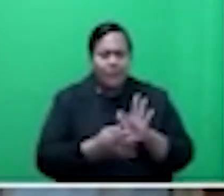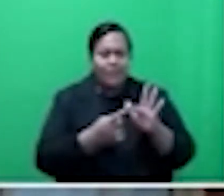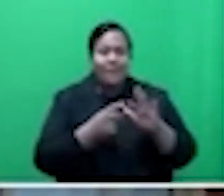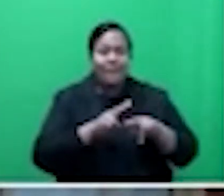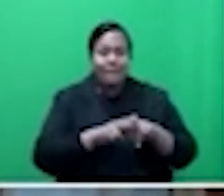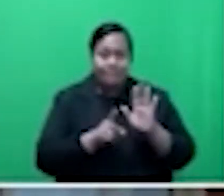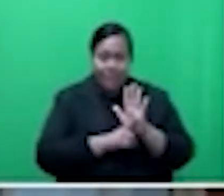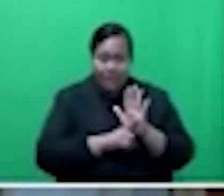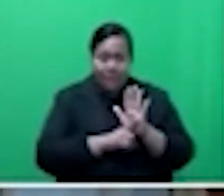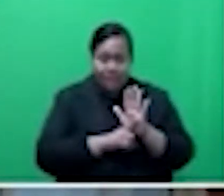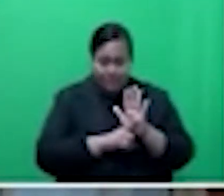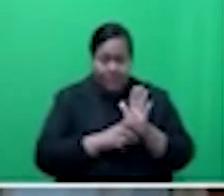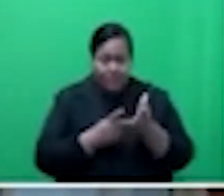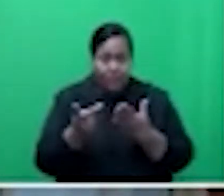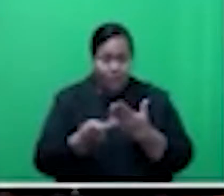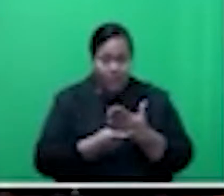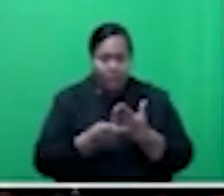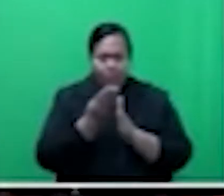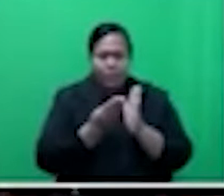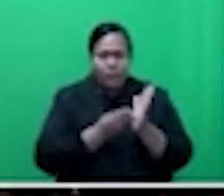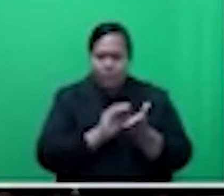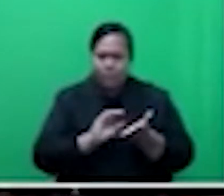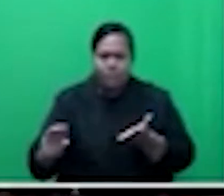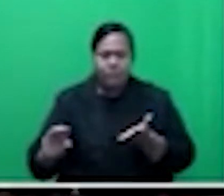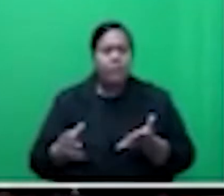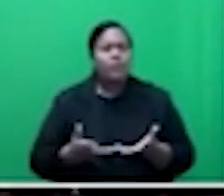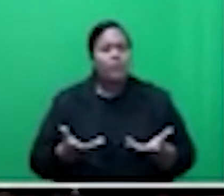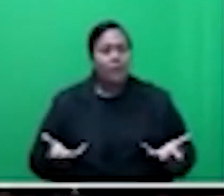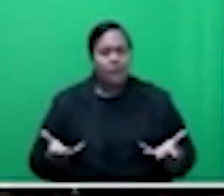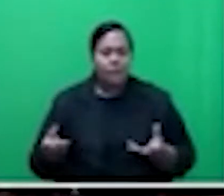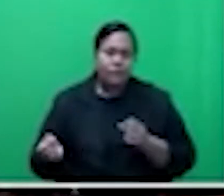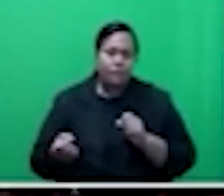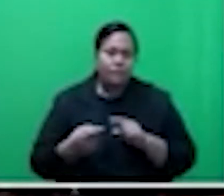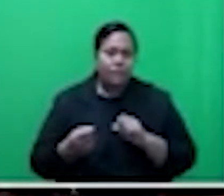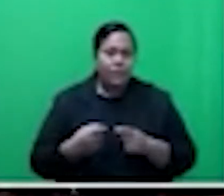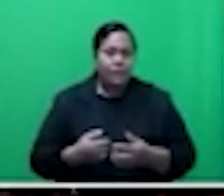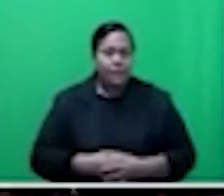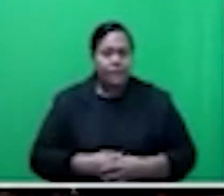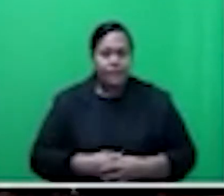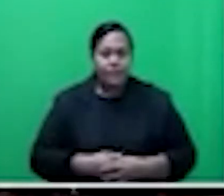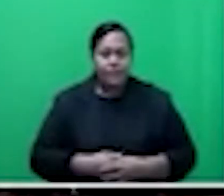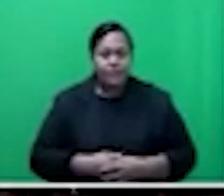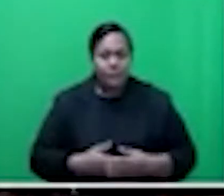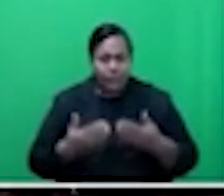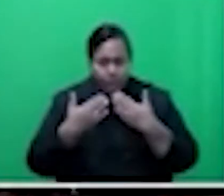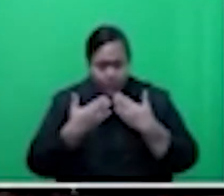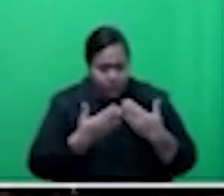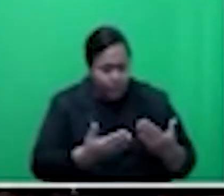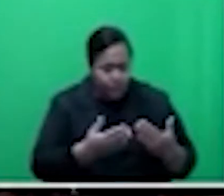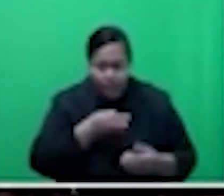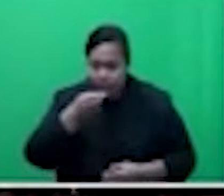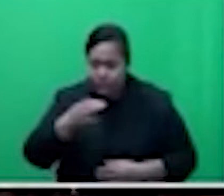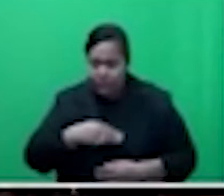allocation? Now. Thank you. I now call on the Minister for Infrastructure, Meteorological